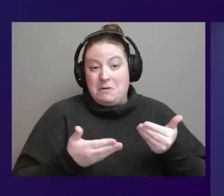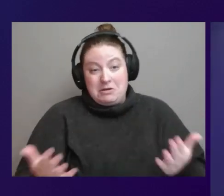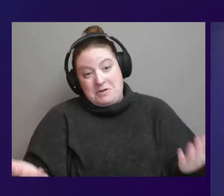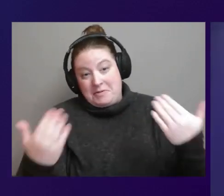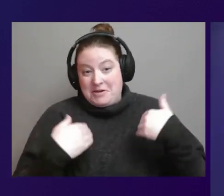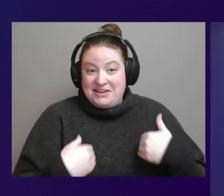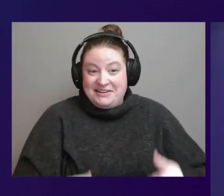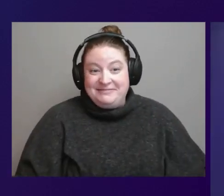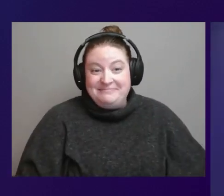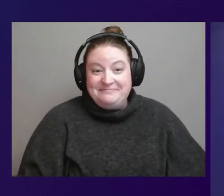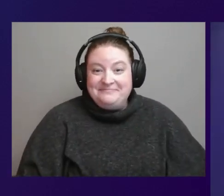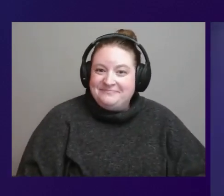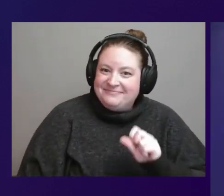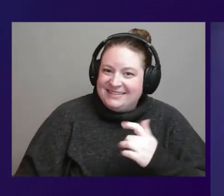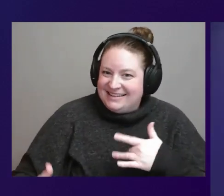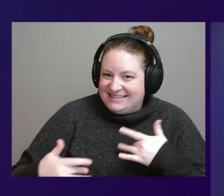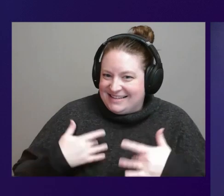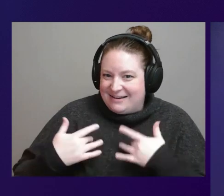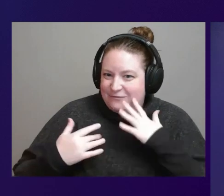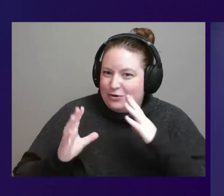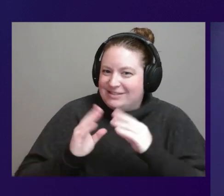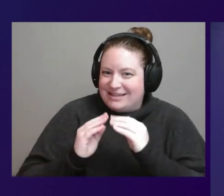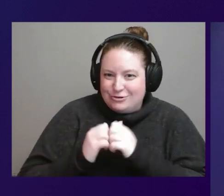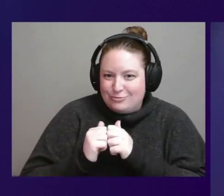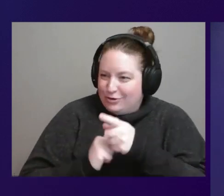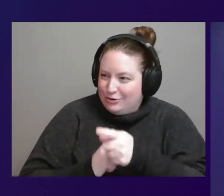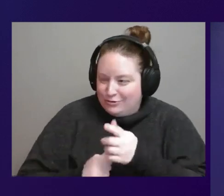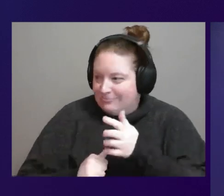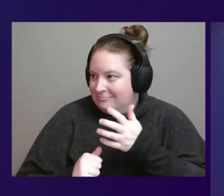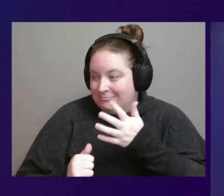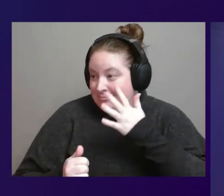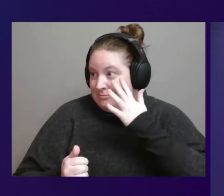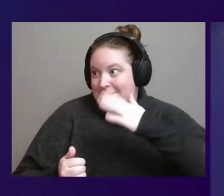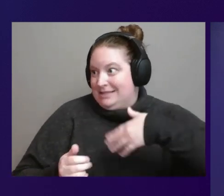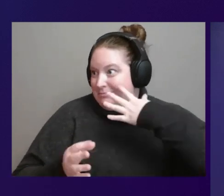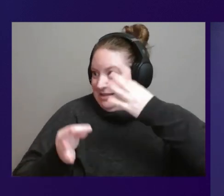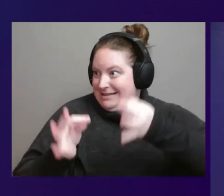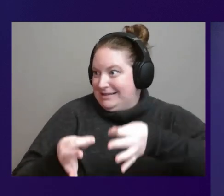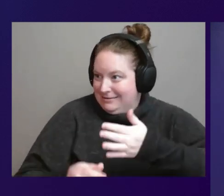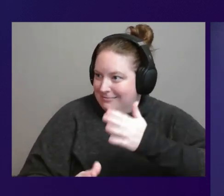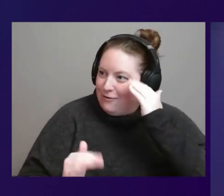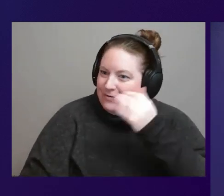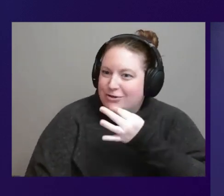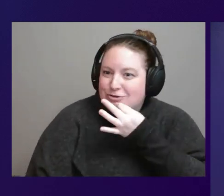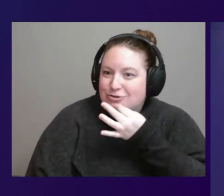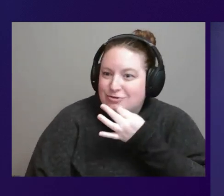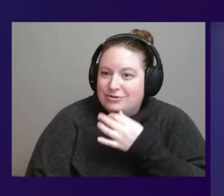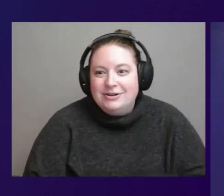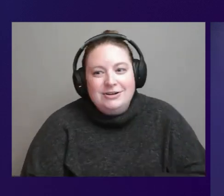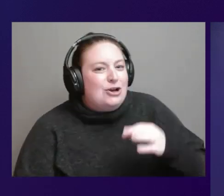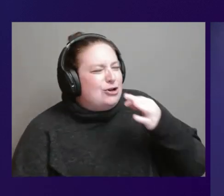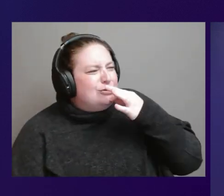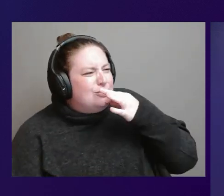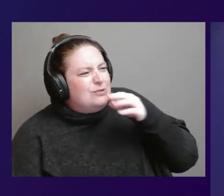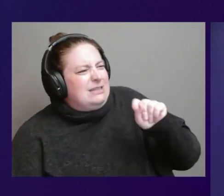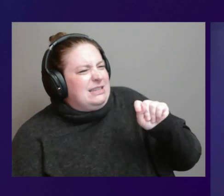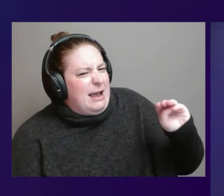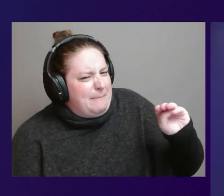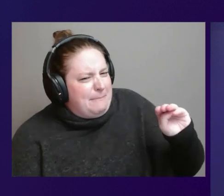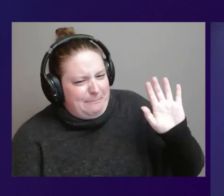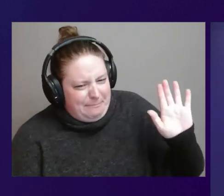Yeah, excited to do the session with you. TBD time, hopefully soon. Yeah, hopefully, soon TM. We'll do that, right?